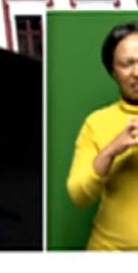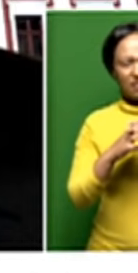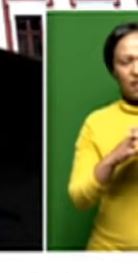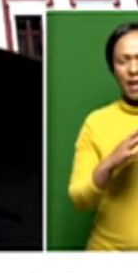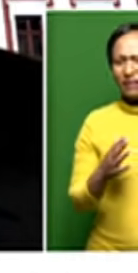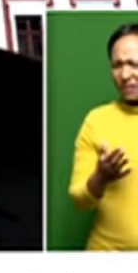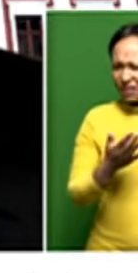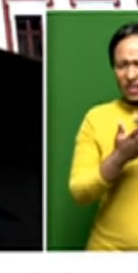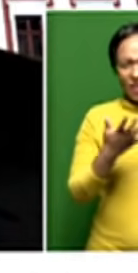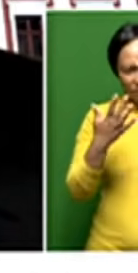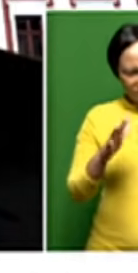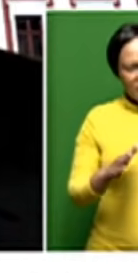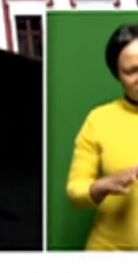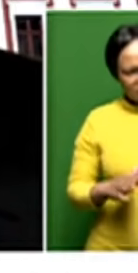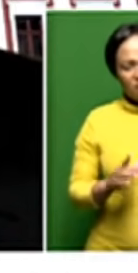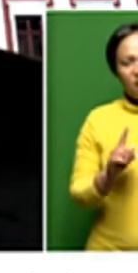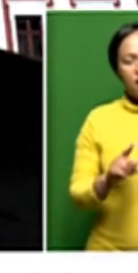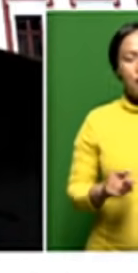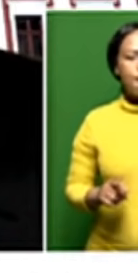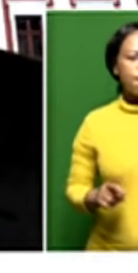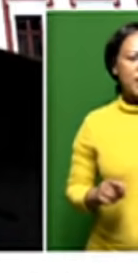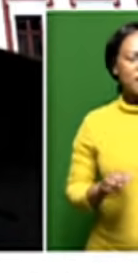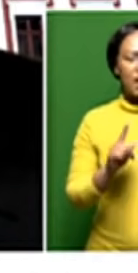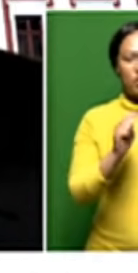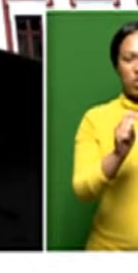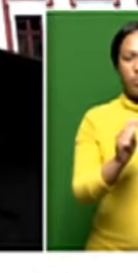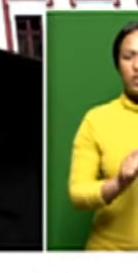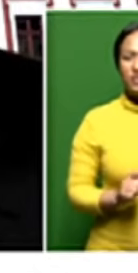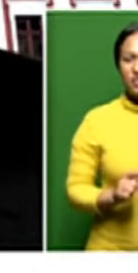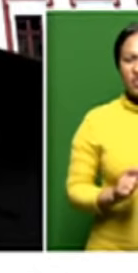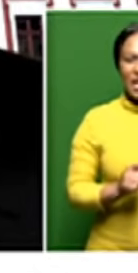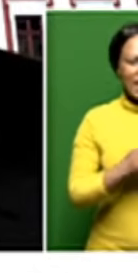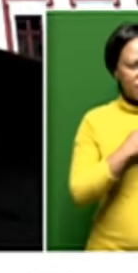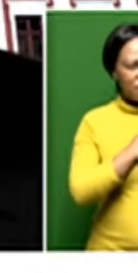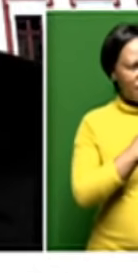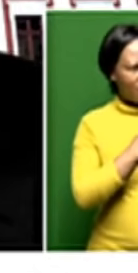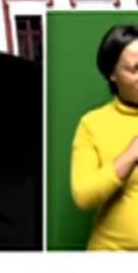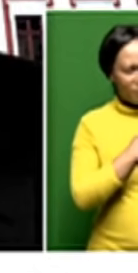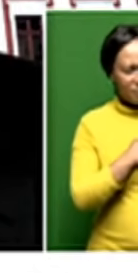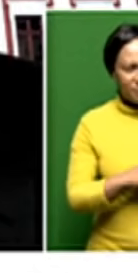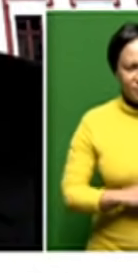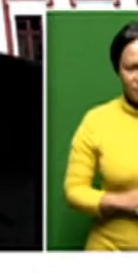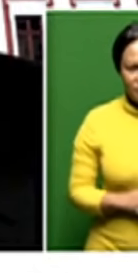there all along. What about the Minister of Transport? What responsibility lies on his shoulders as well?